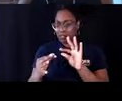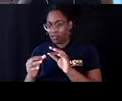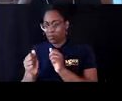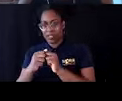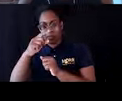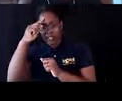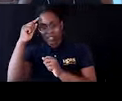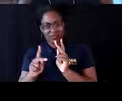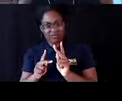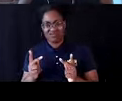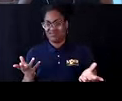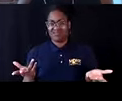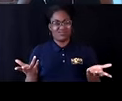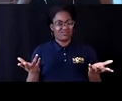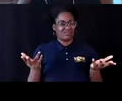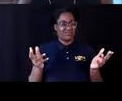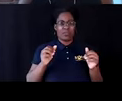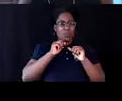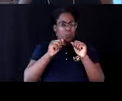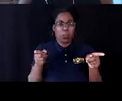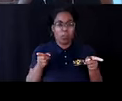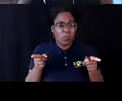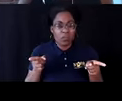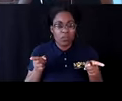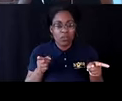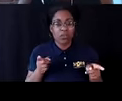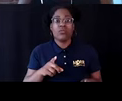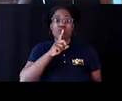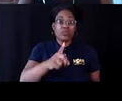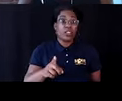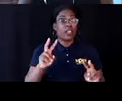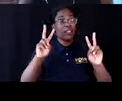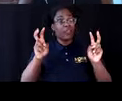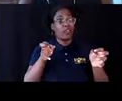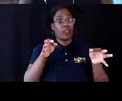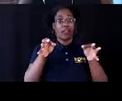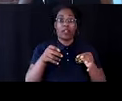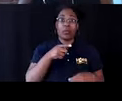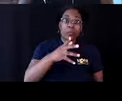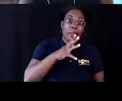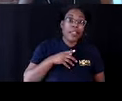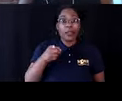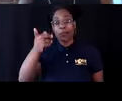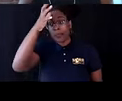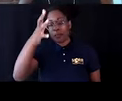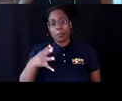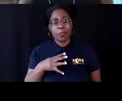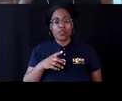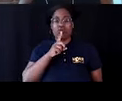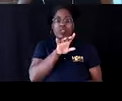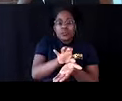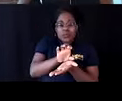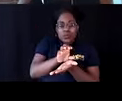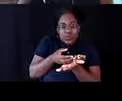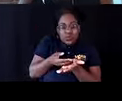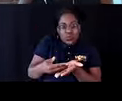That manhood and womanhood are standards that Black people have been excluded from, and that when we have chosen to